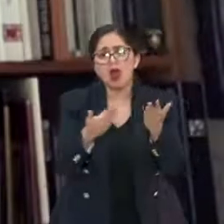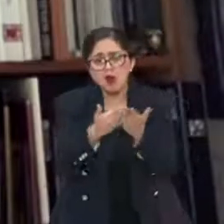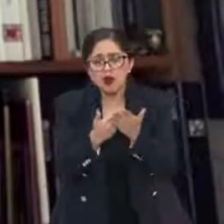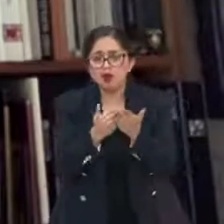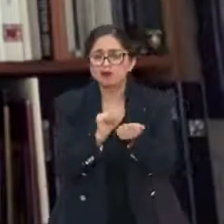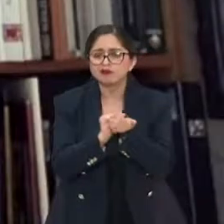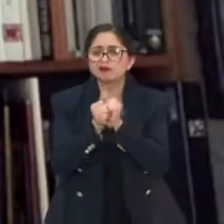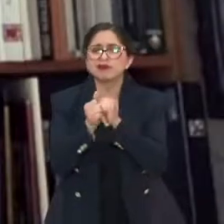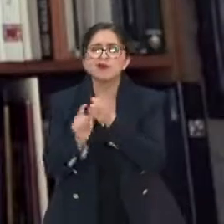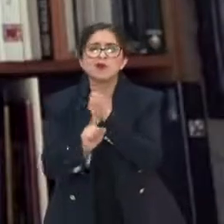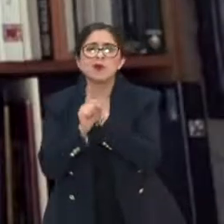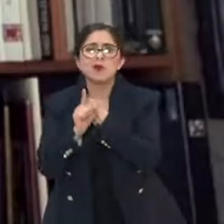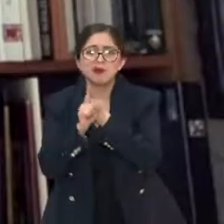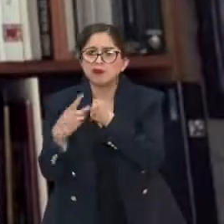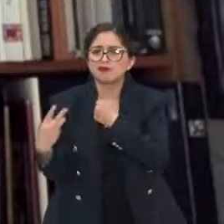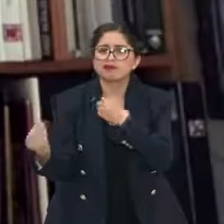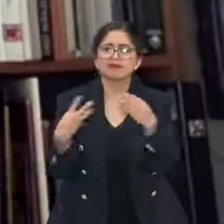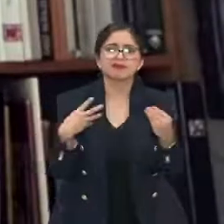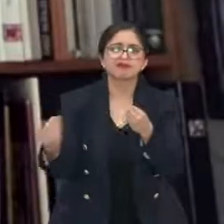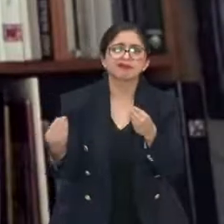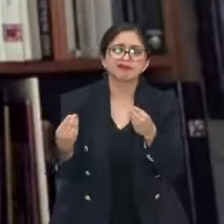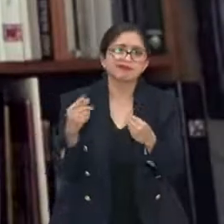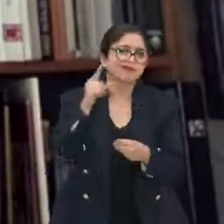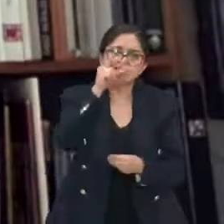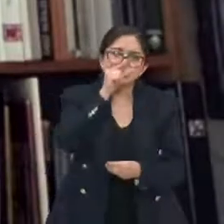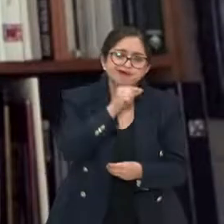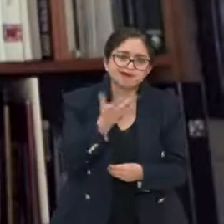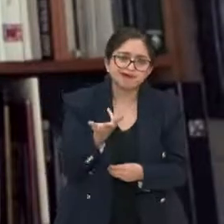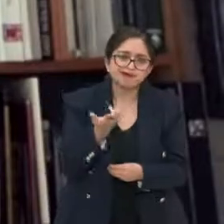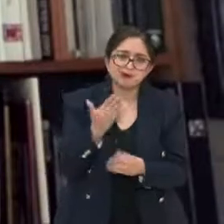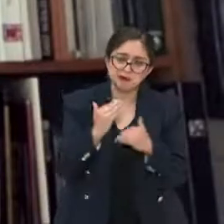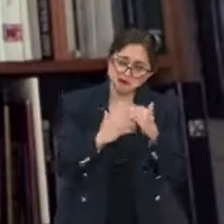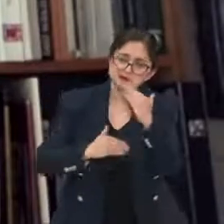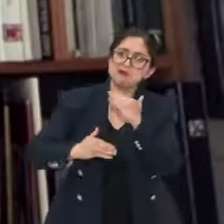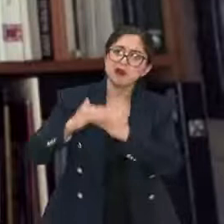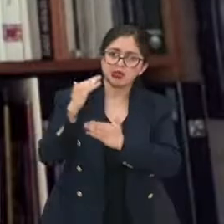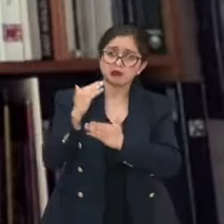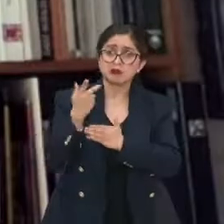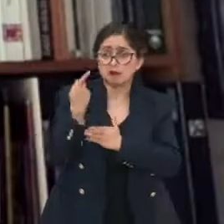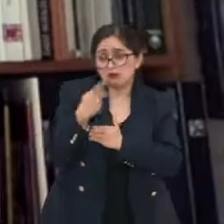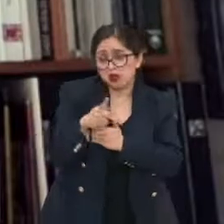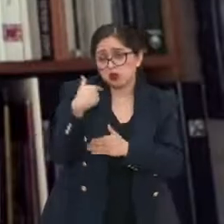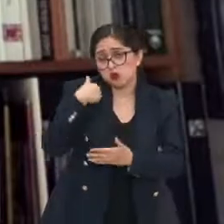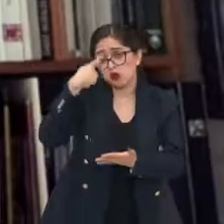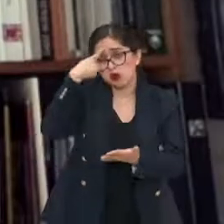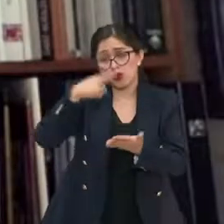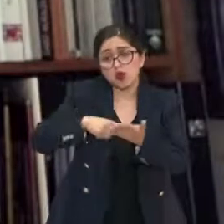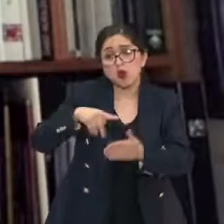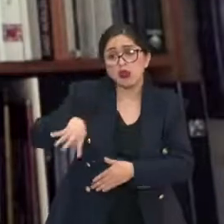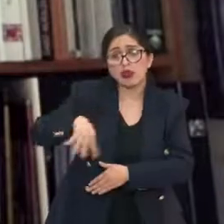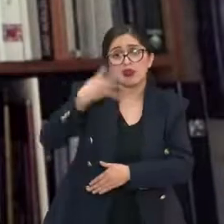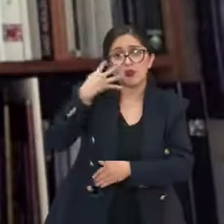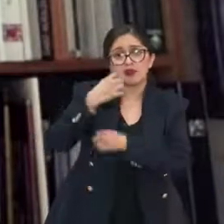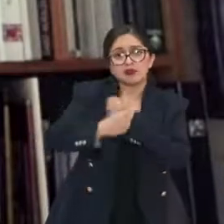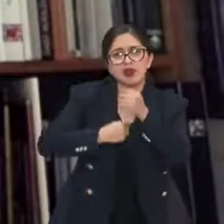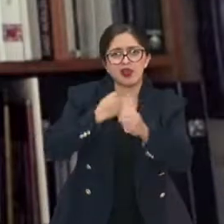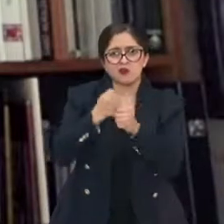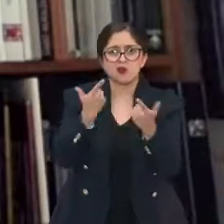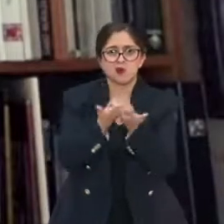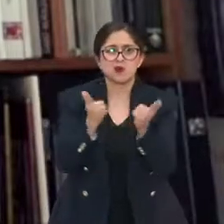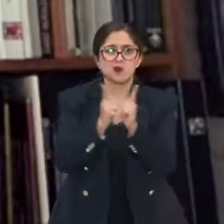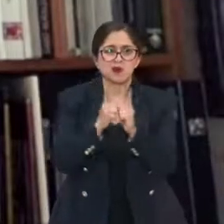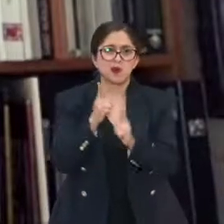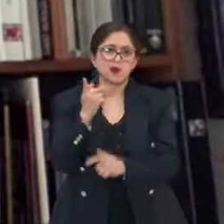its fragility has been questioned in this pandemic, COVID pandemic. So I believe that the 14